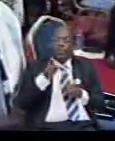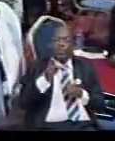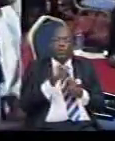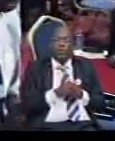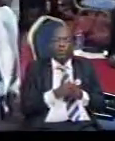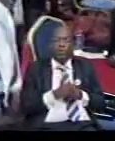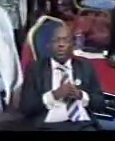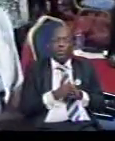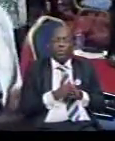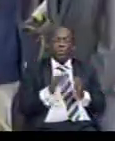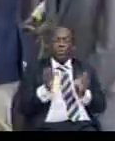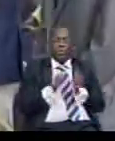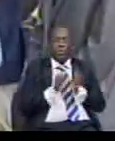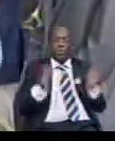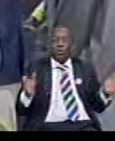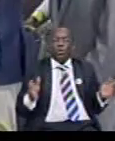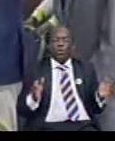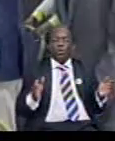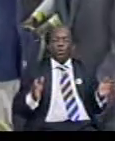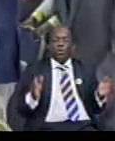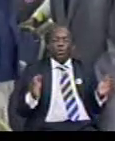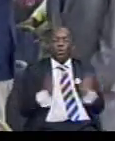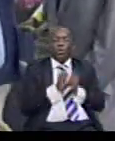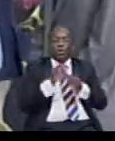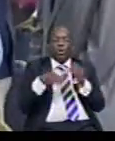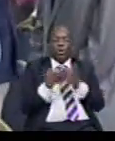Without power is with you.